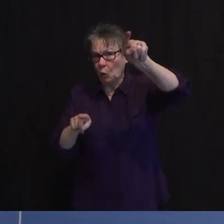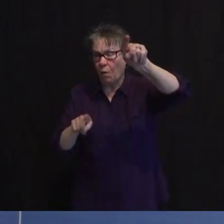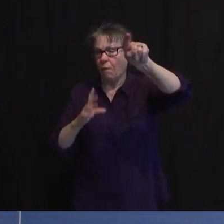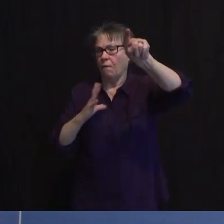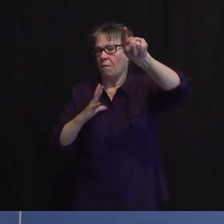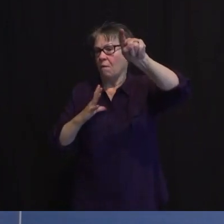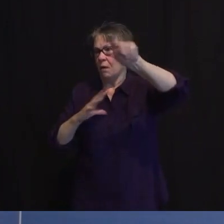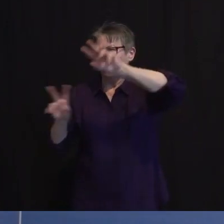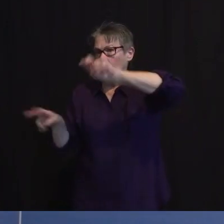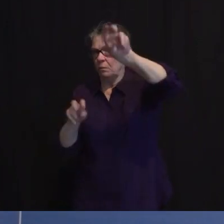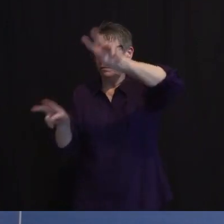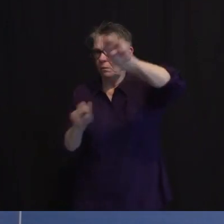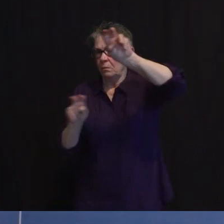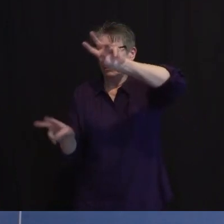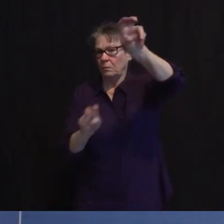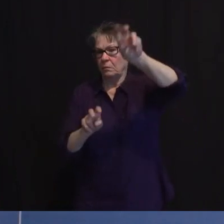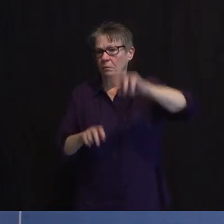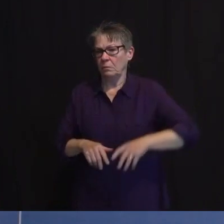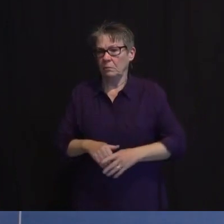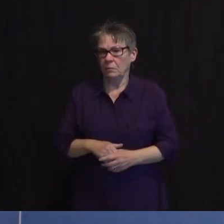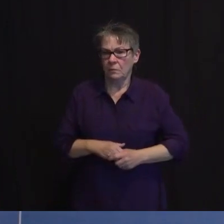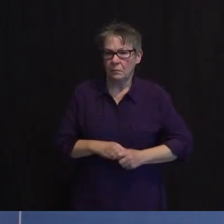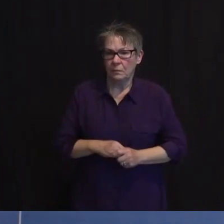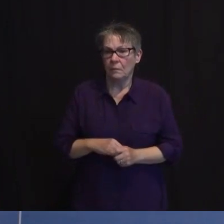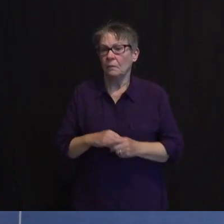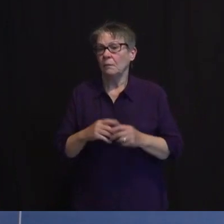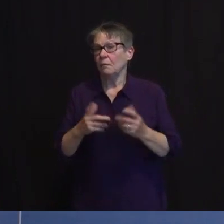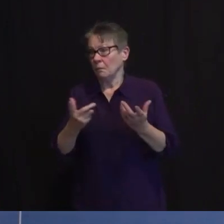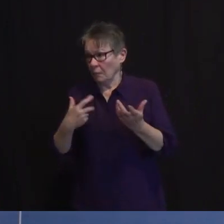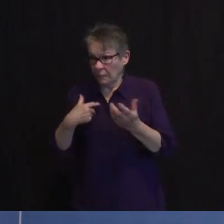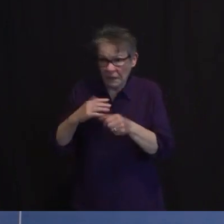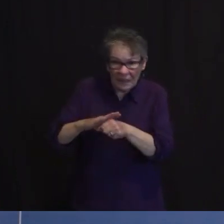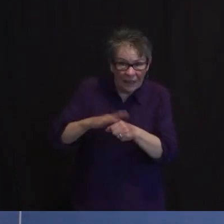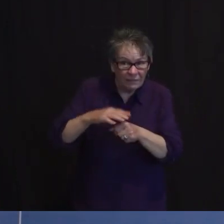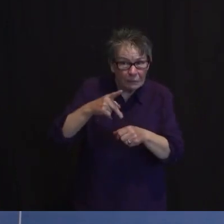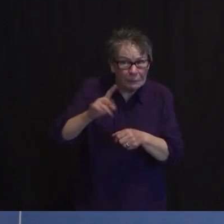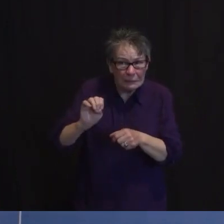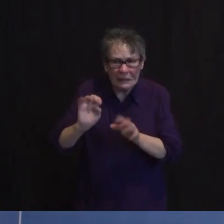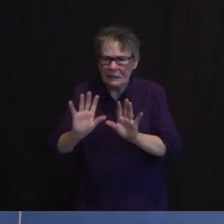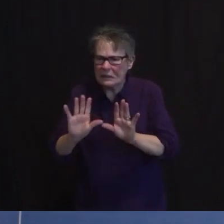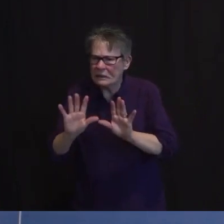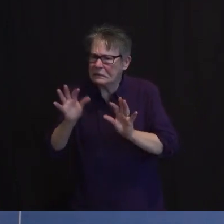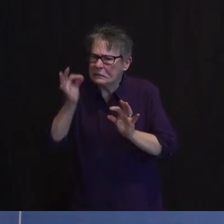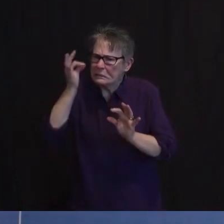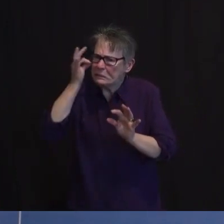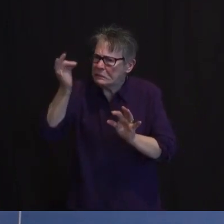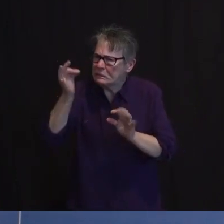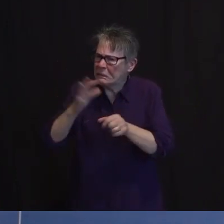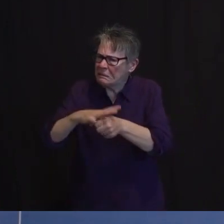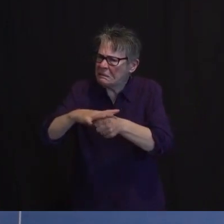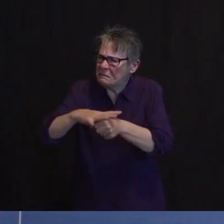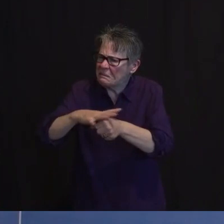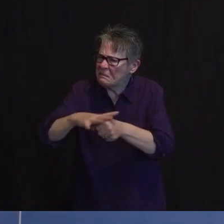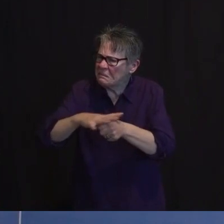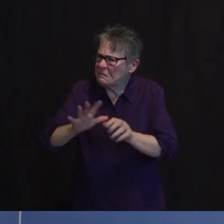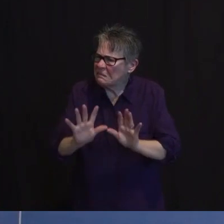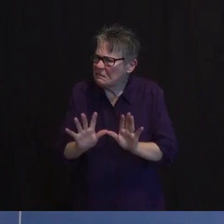adequate PPE, and they have the staffing required for a safe transfer and care of these